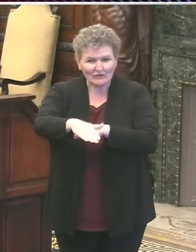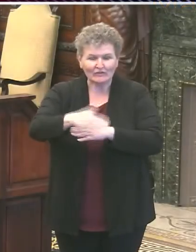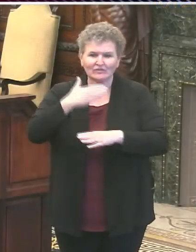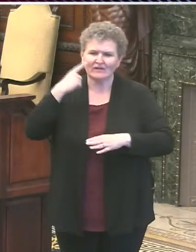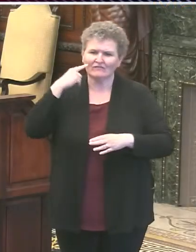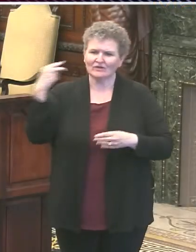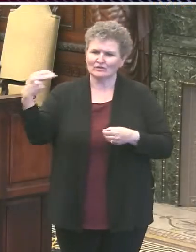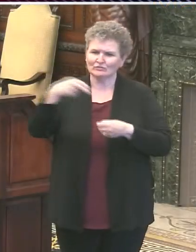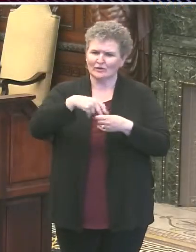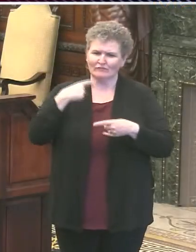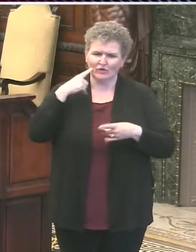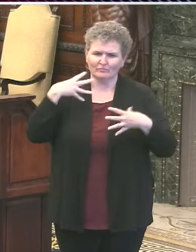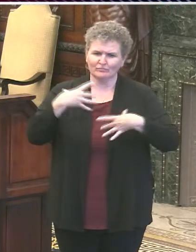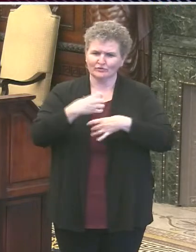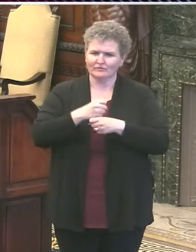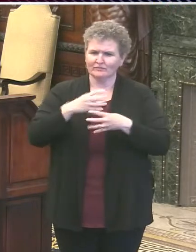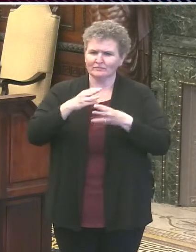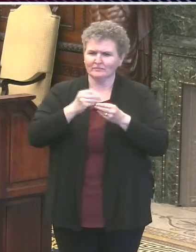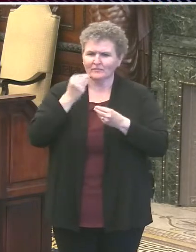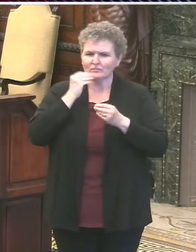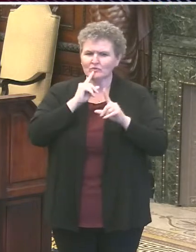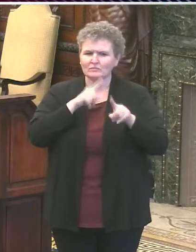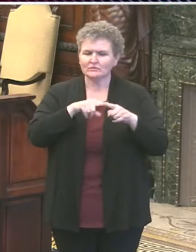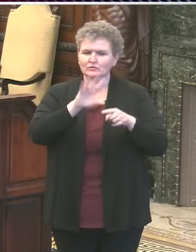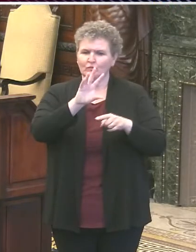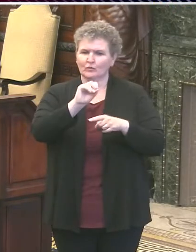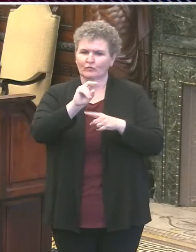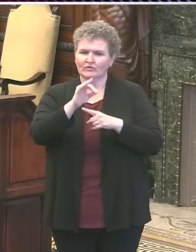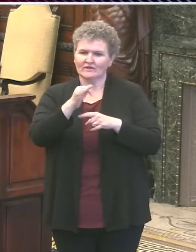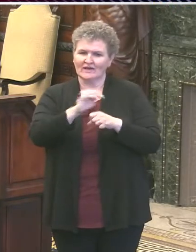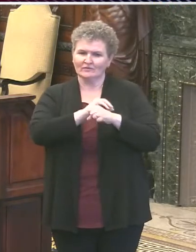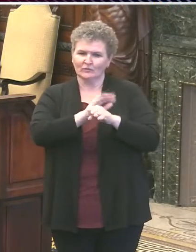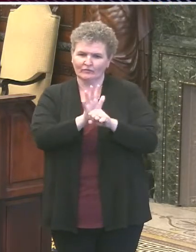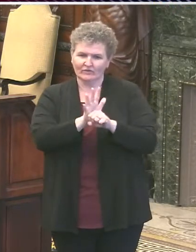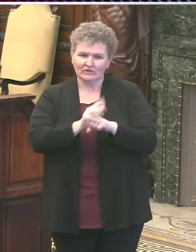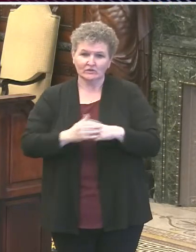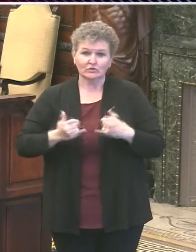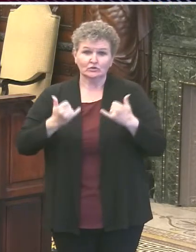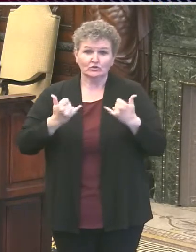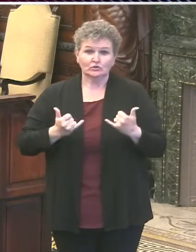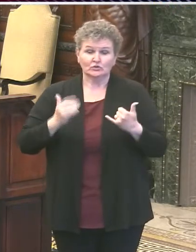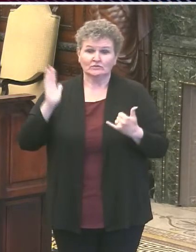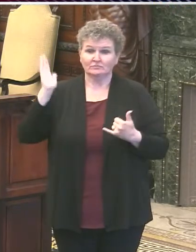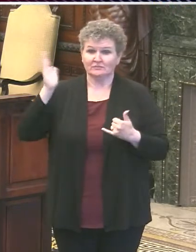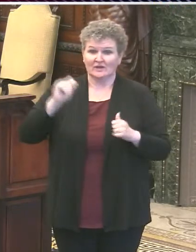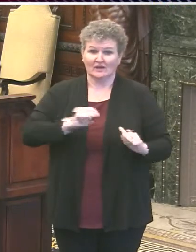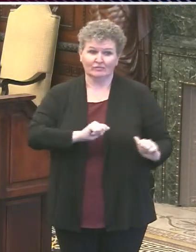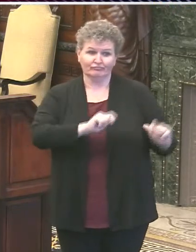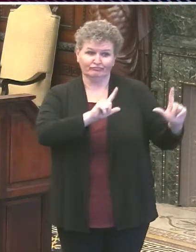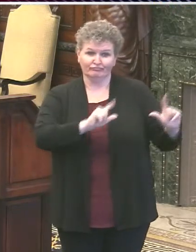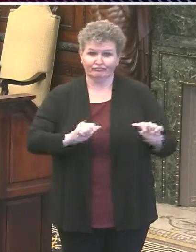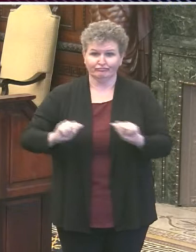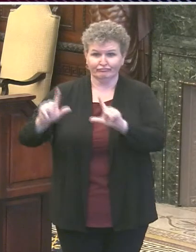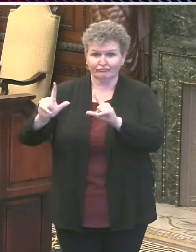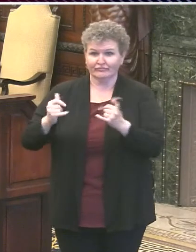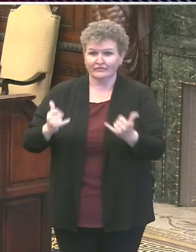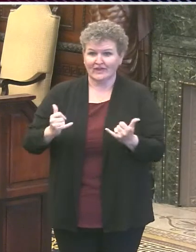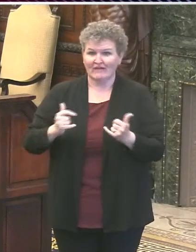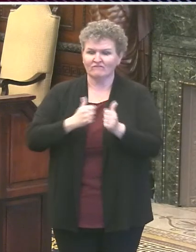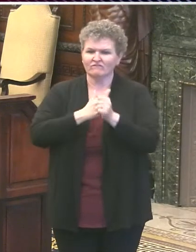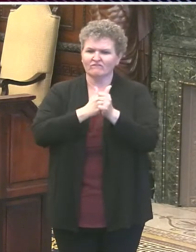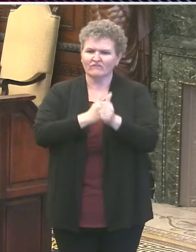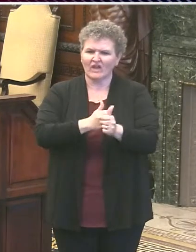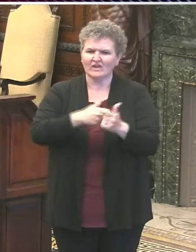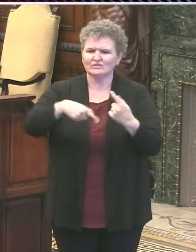Philadelphia's response to COVID-19. Today, as usual, our speakers are joining the briefing virtually to adhere to social distancing